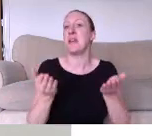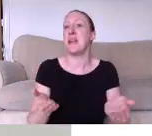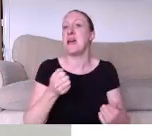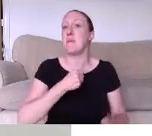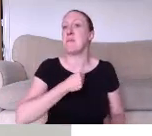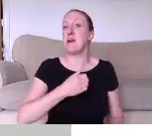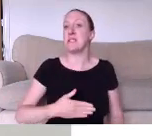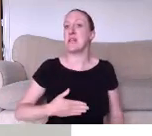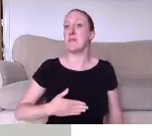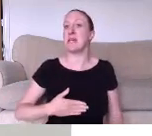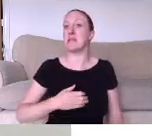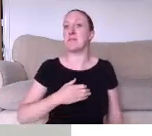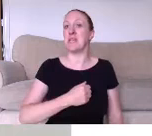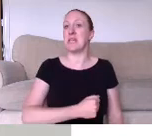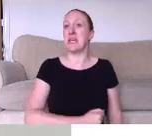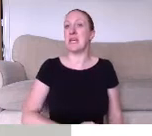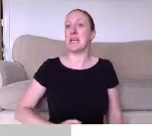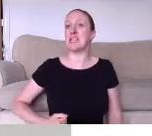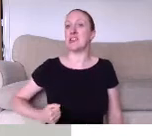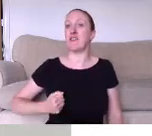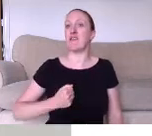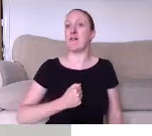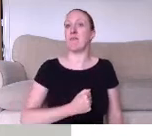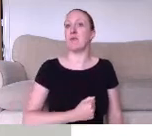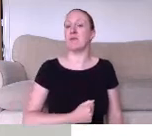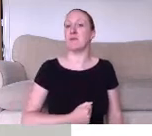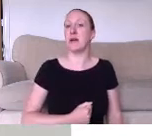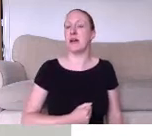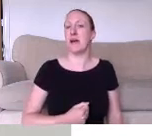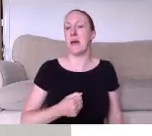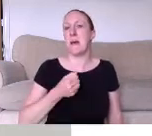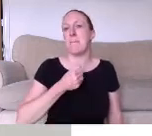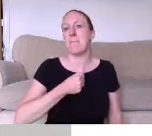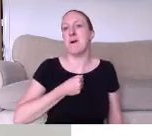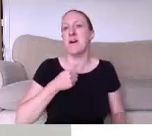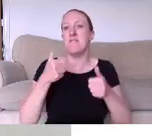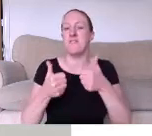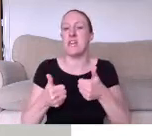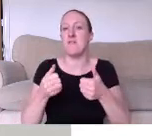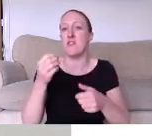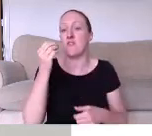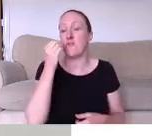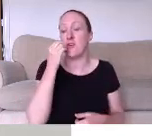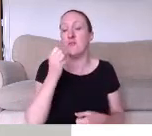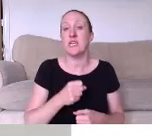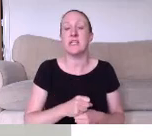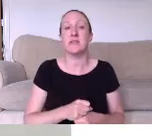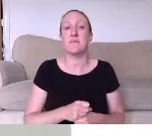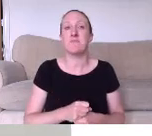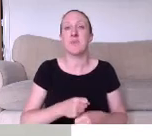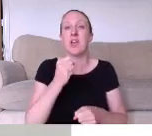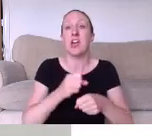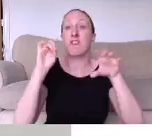But now my tummy's beginning to rumble. My favourite food